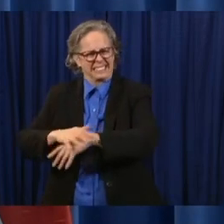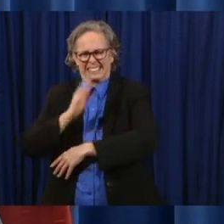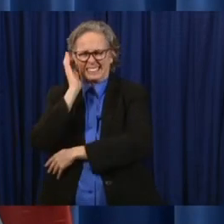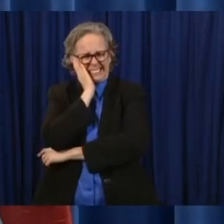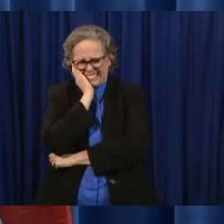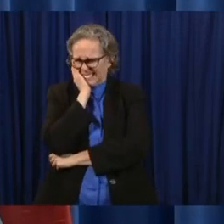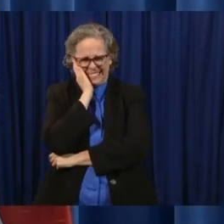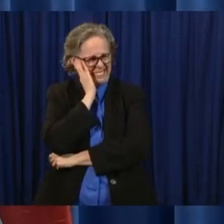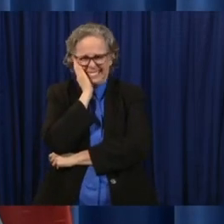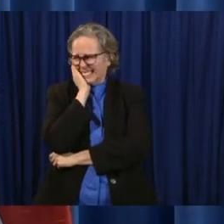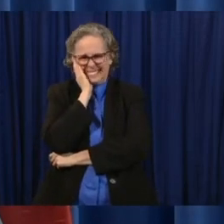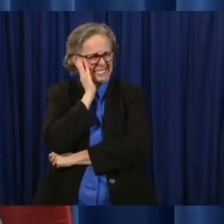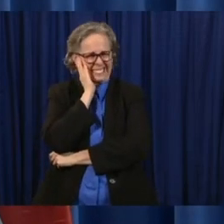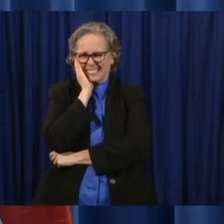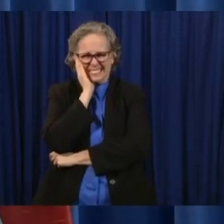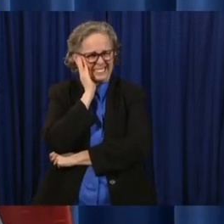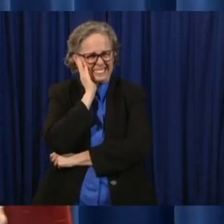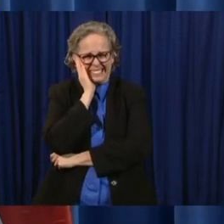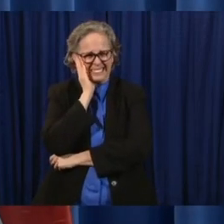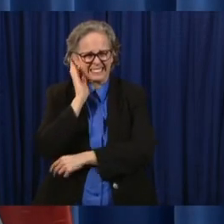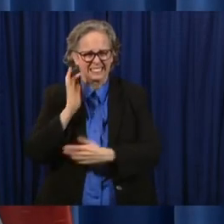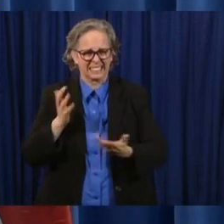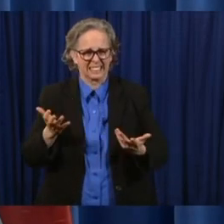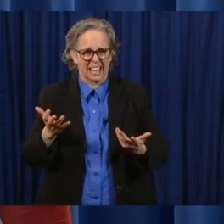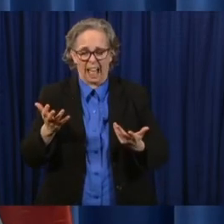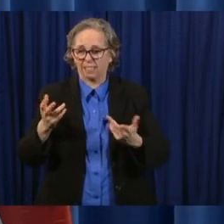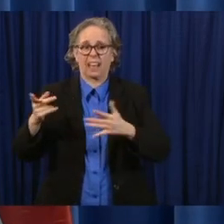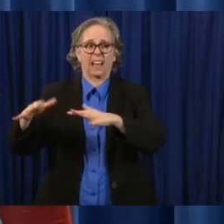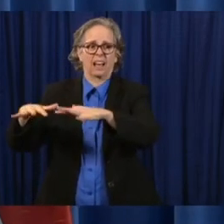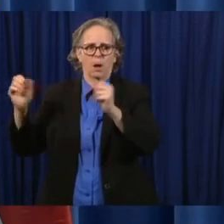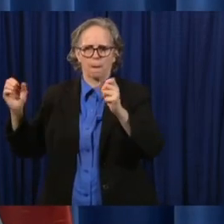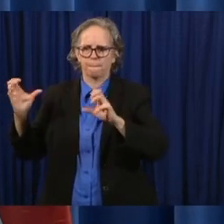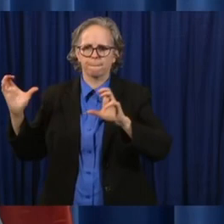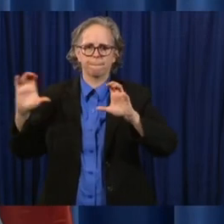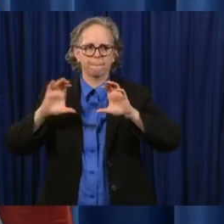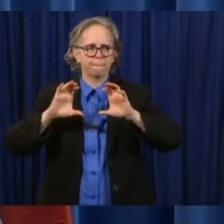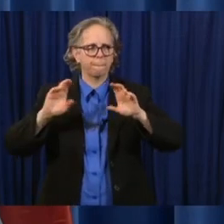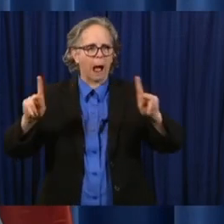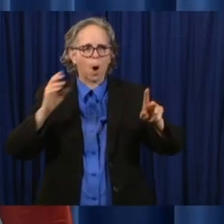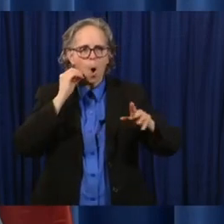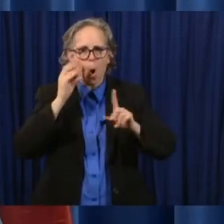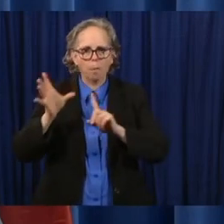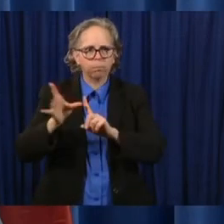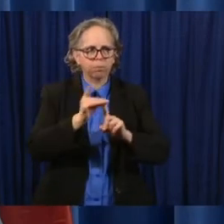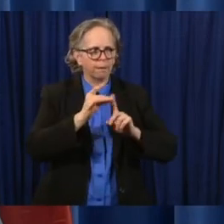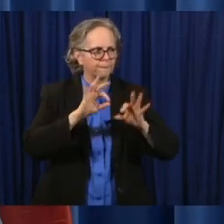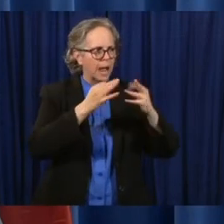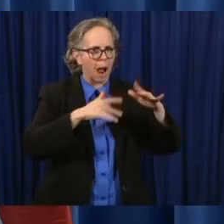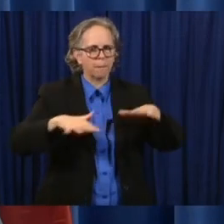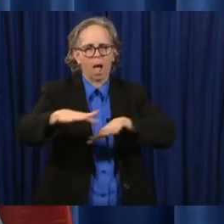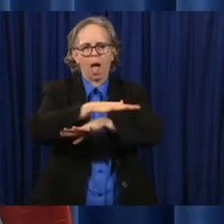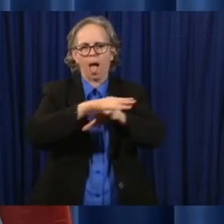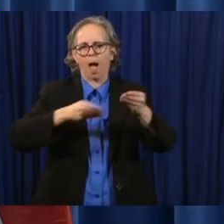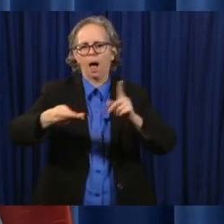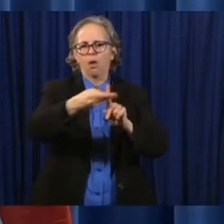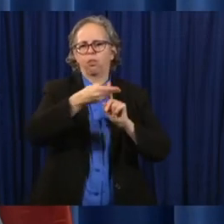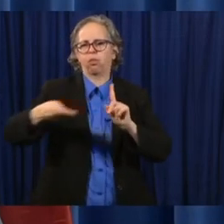and you then have them going back to their respective homes, which is a perfect recipe for